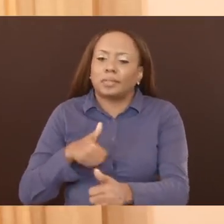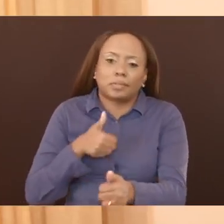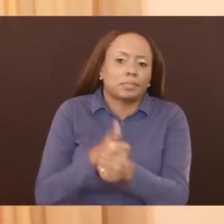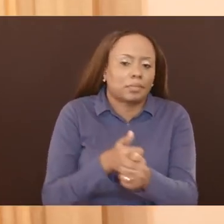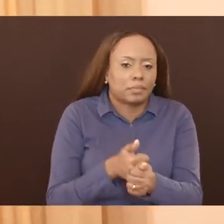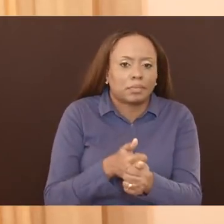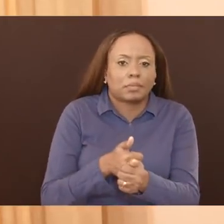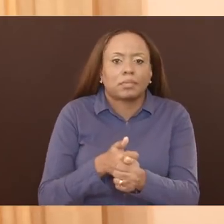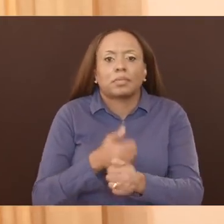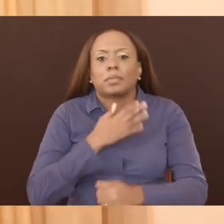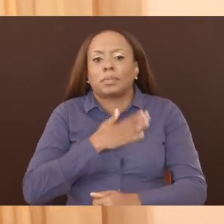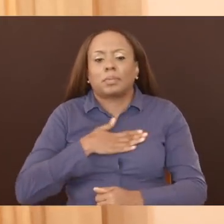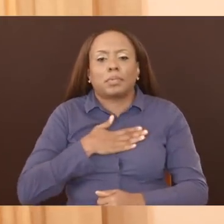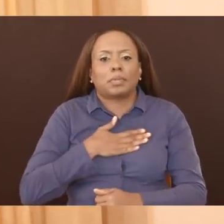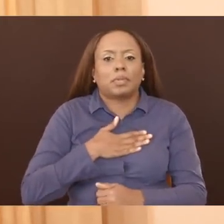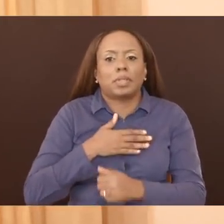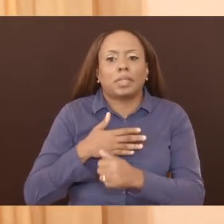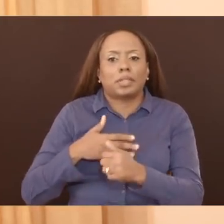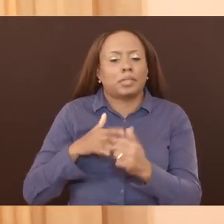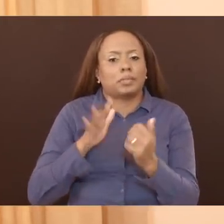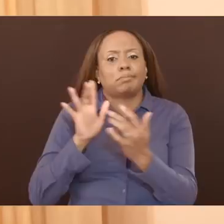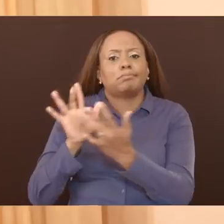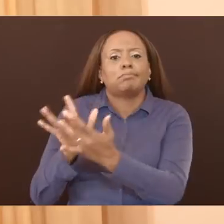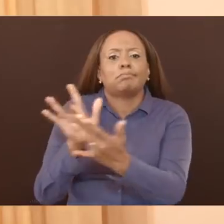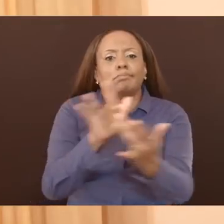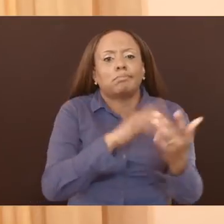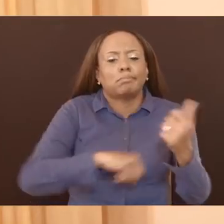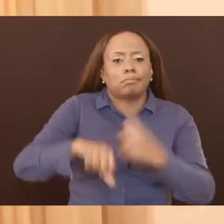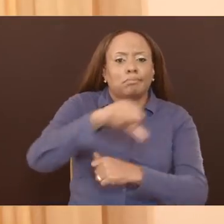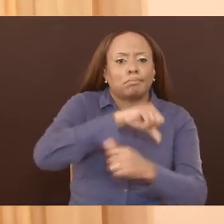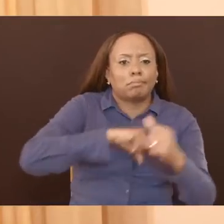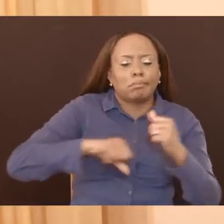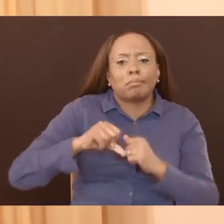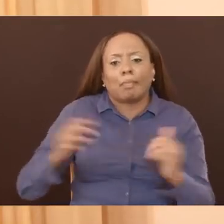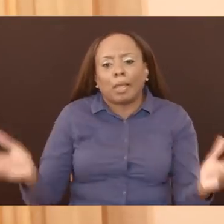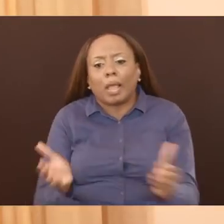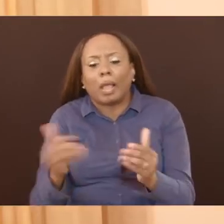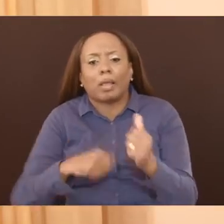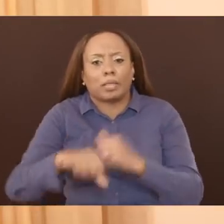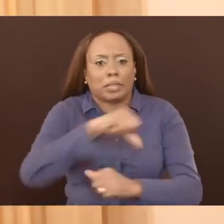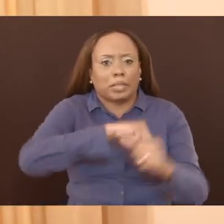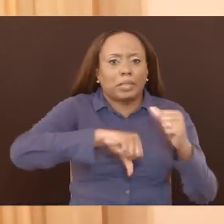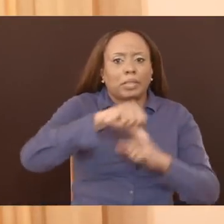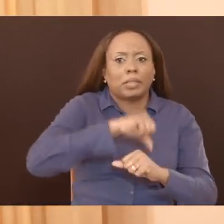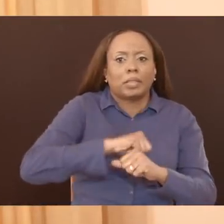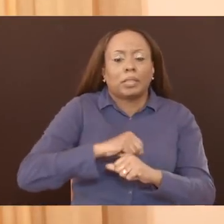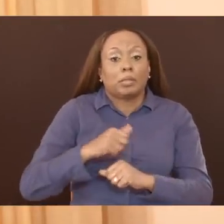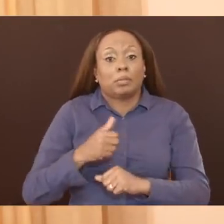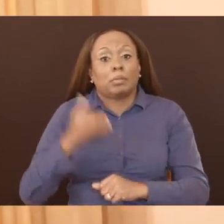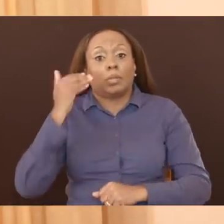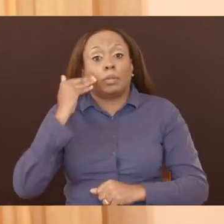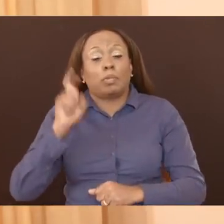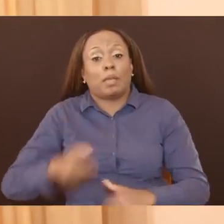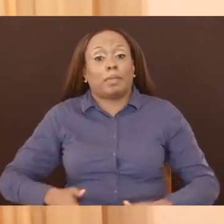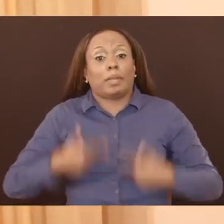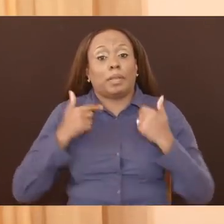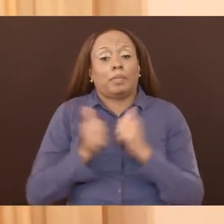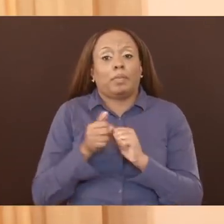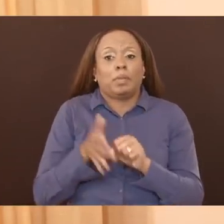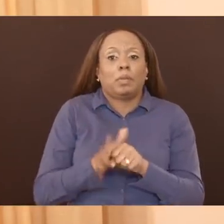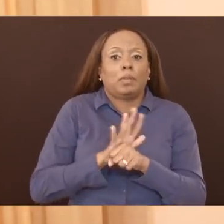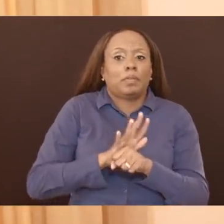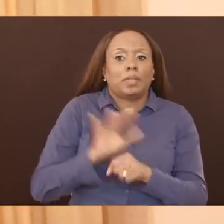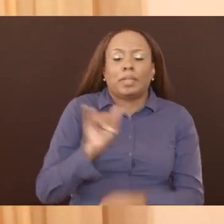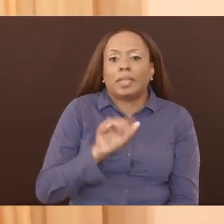each one reach one. And if we can do so, then I'm comfortable that even though we must live with COVID, that like